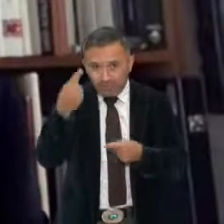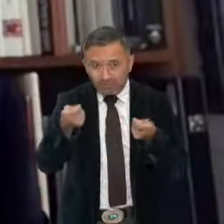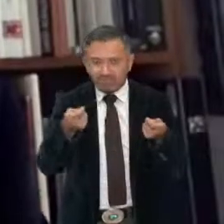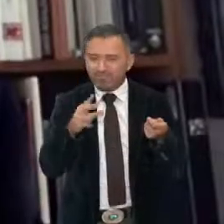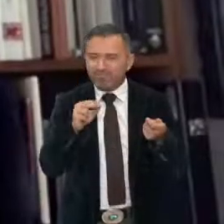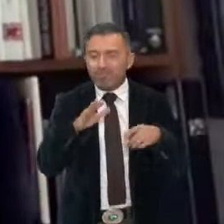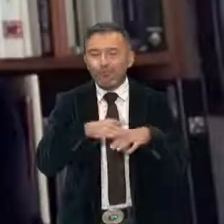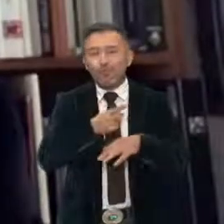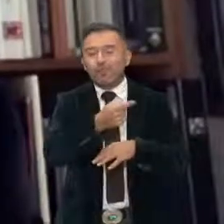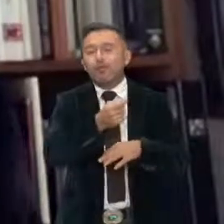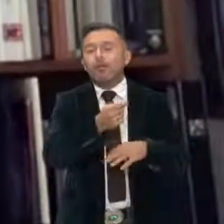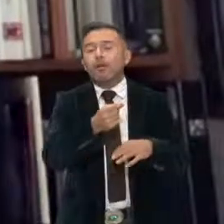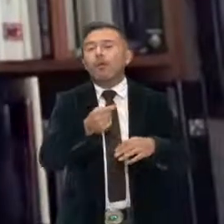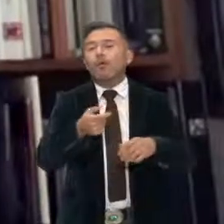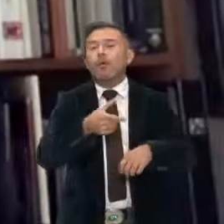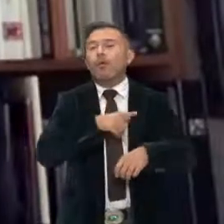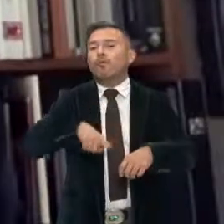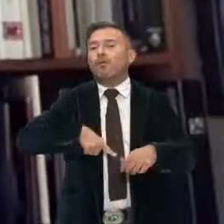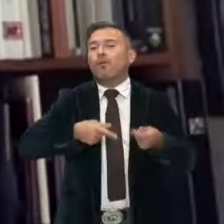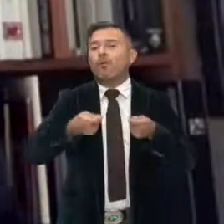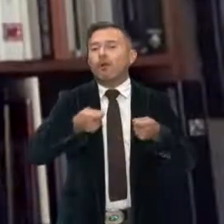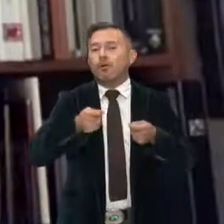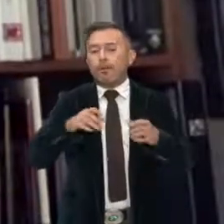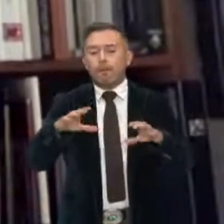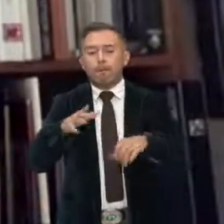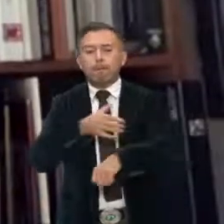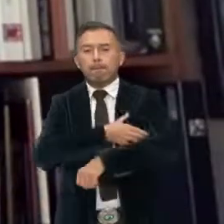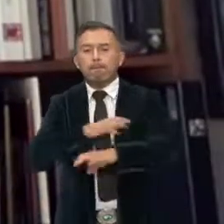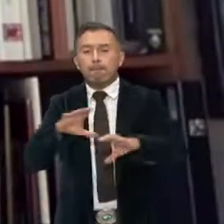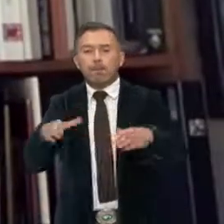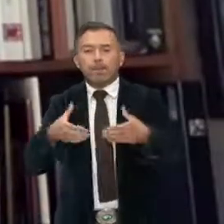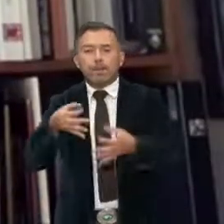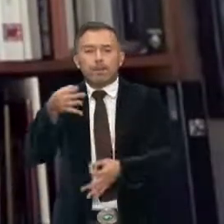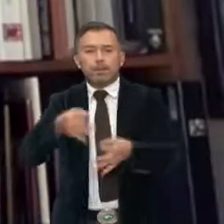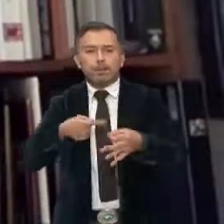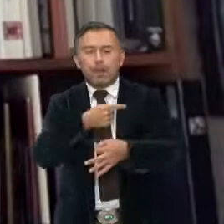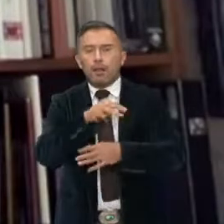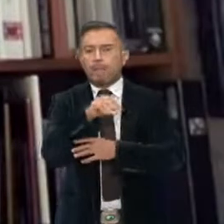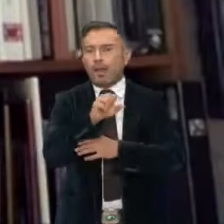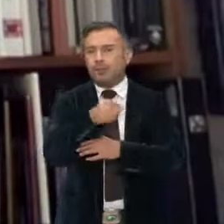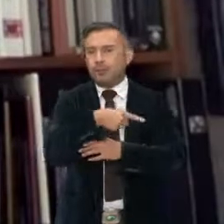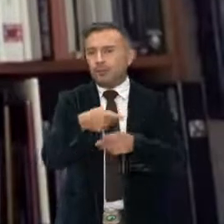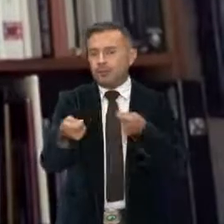easy, because the control mechanisms of the powers of the branches of the state are in power of